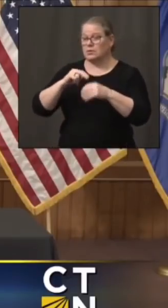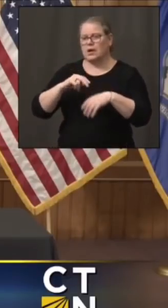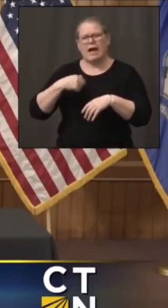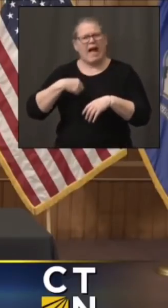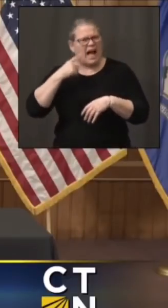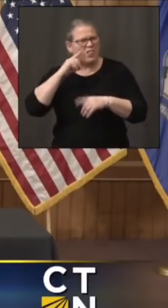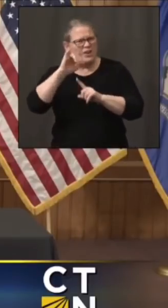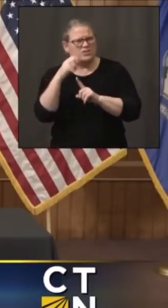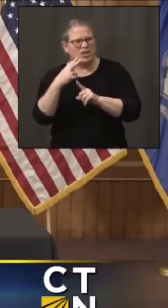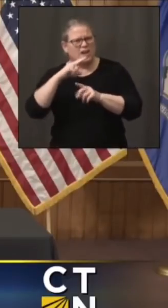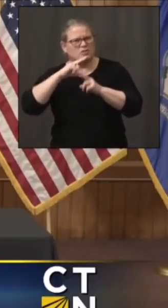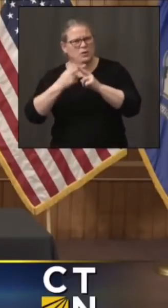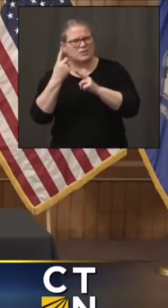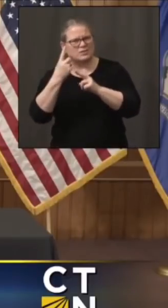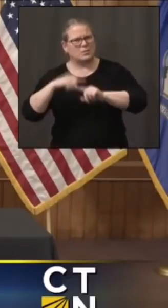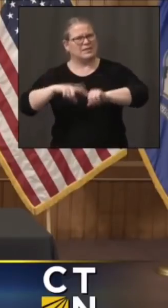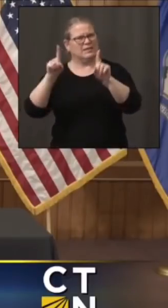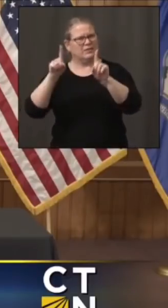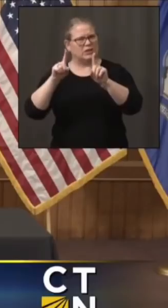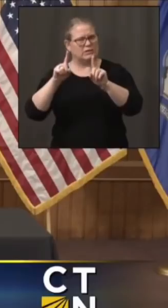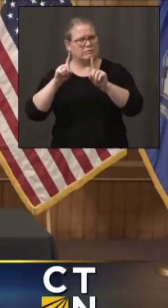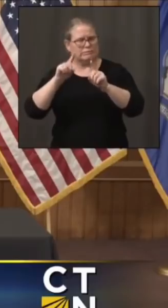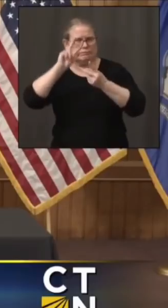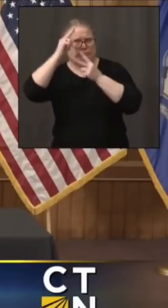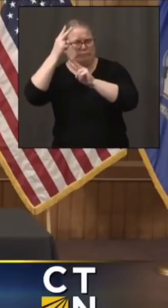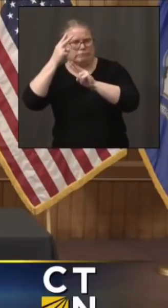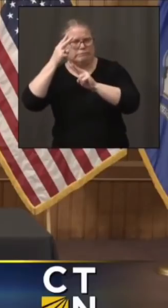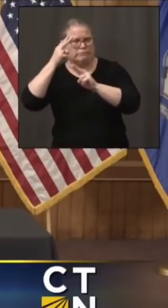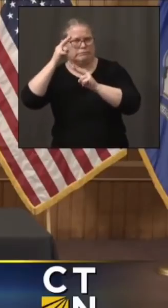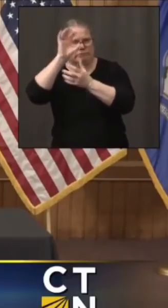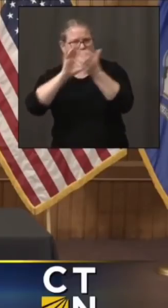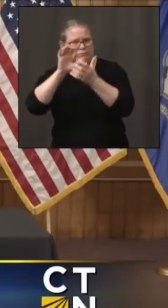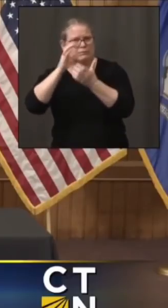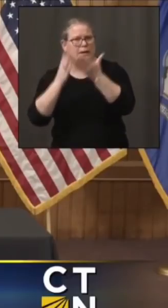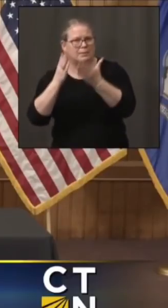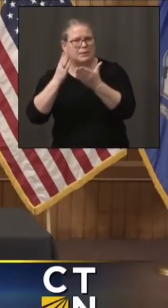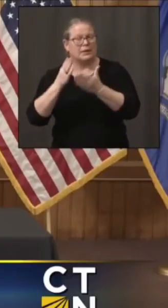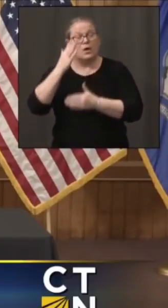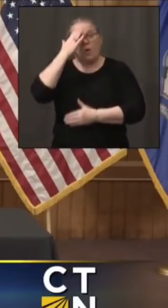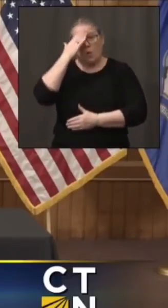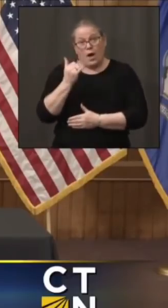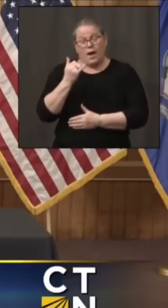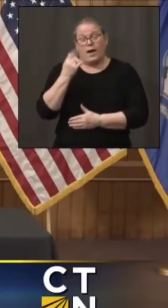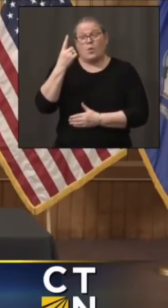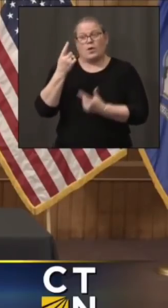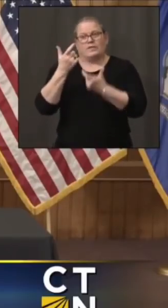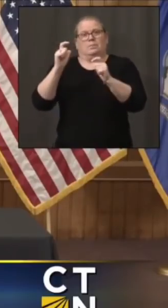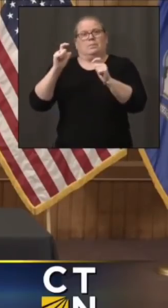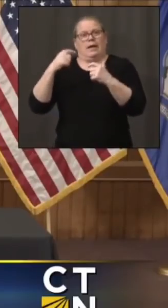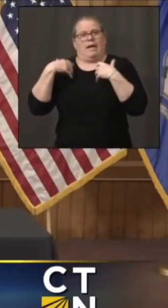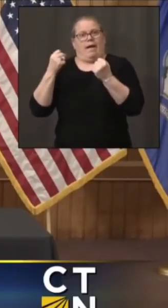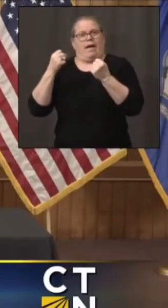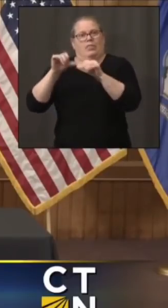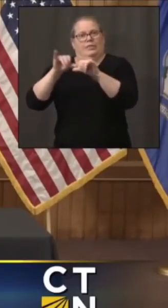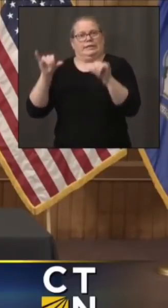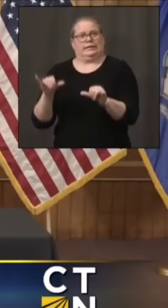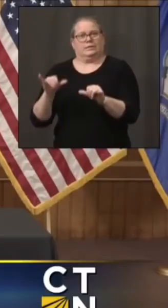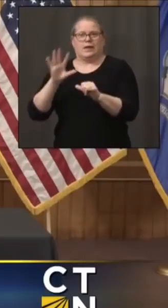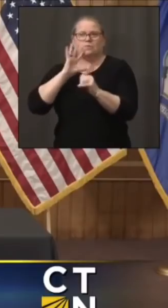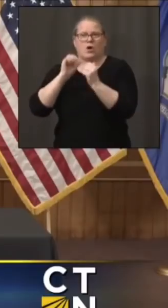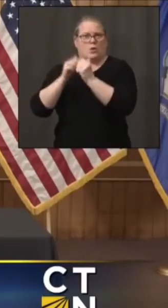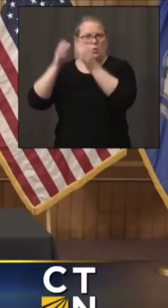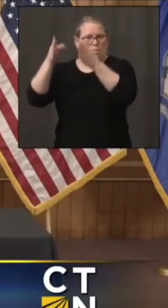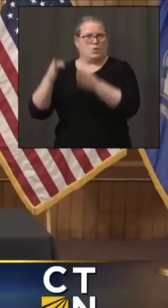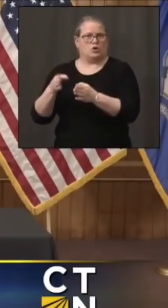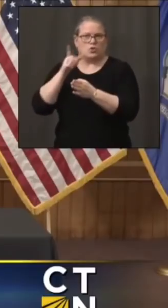a minute ago, but maybe I misunderstood. But because I was speaking earlier to somebody from one of the major health systems who said that he was confident they'd be able